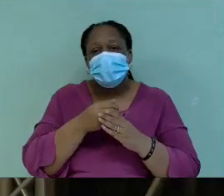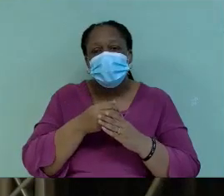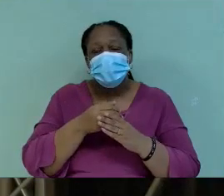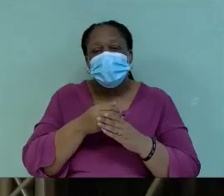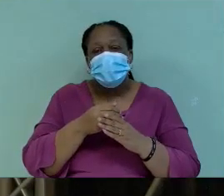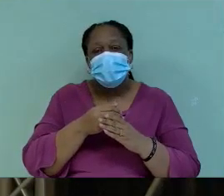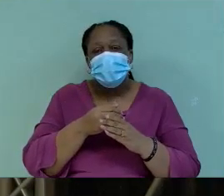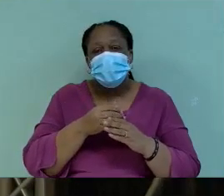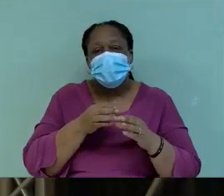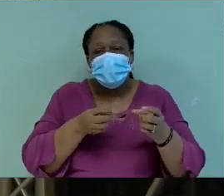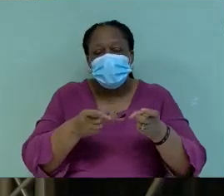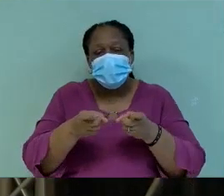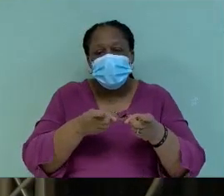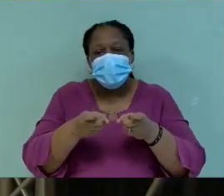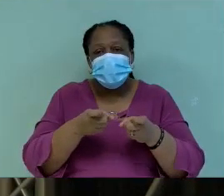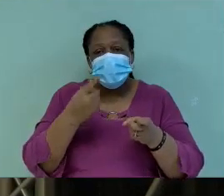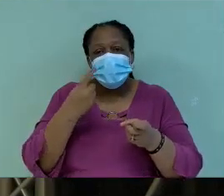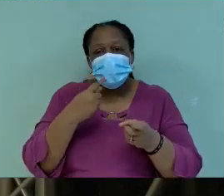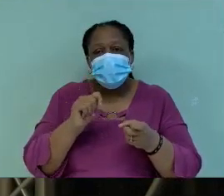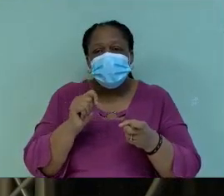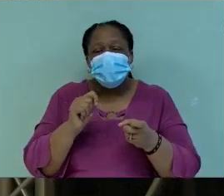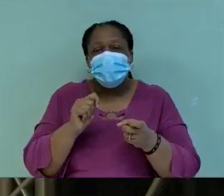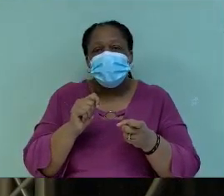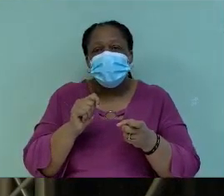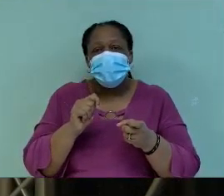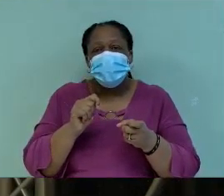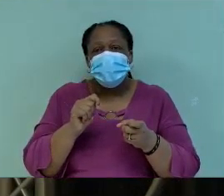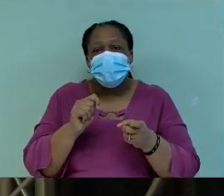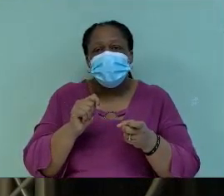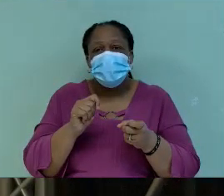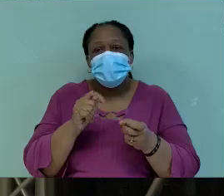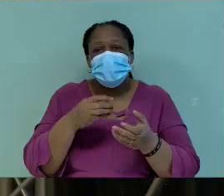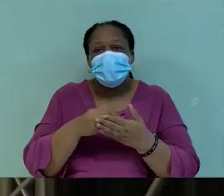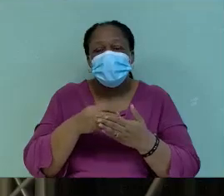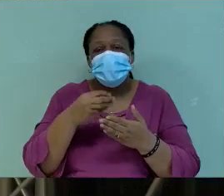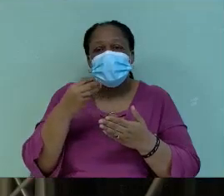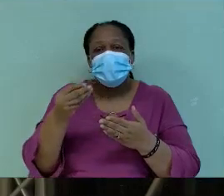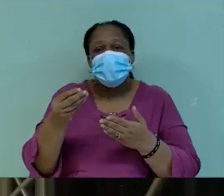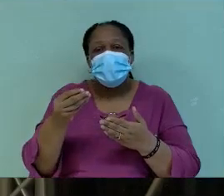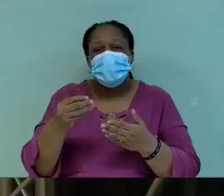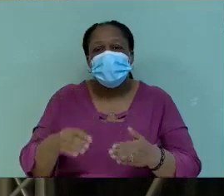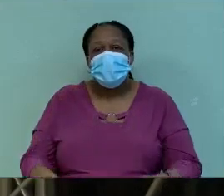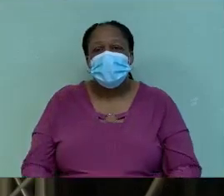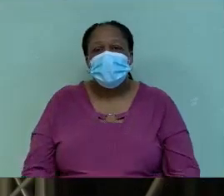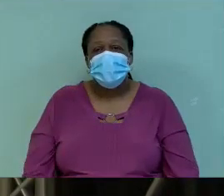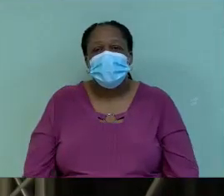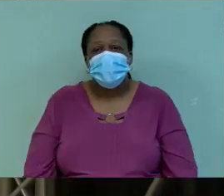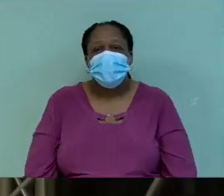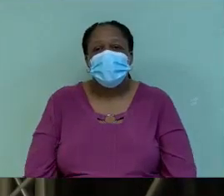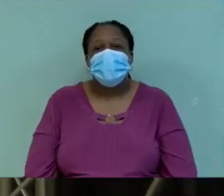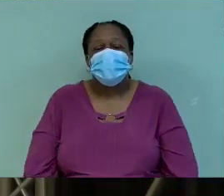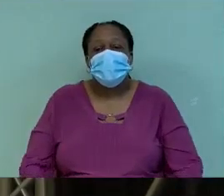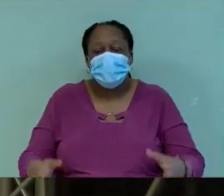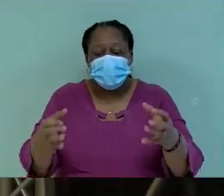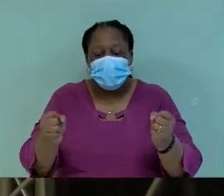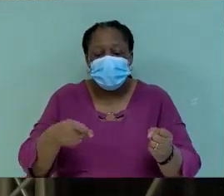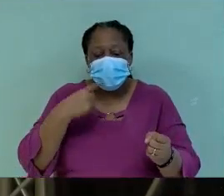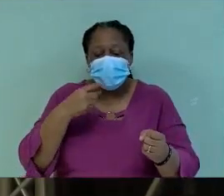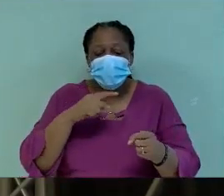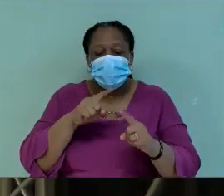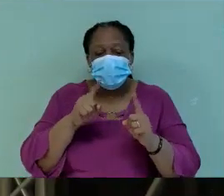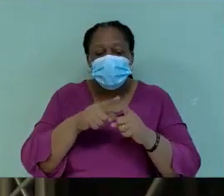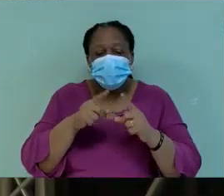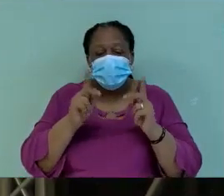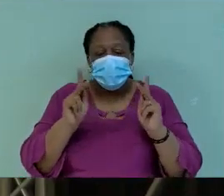Giovanni Herbert, 8. Delonte Lewis, and 9. Tasha Nolan. To you, our dear citizens and